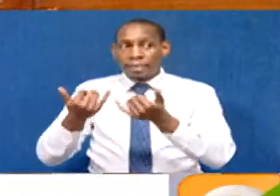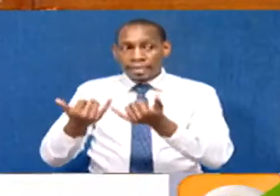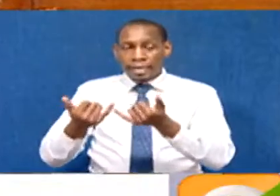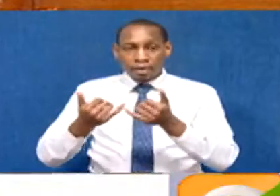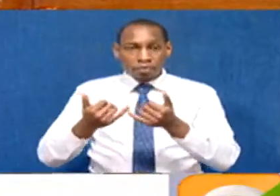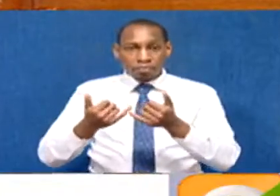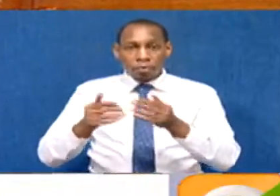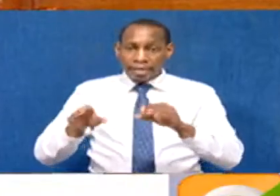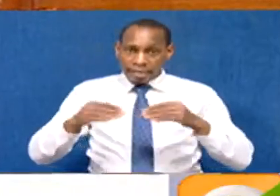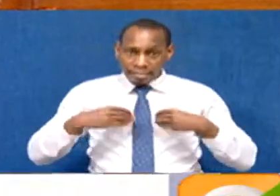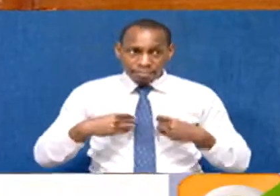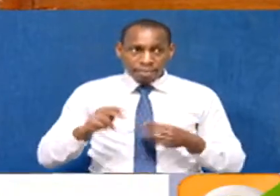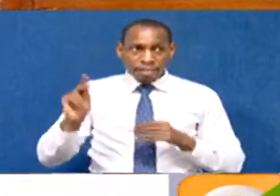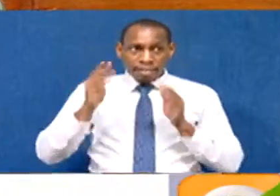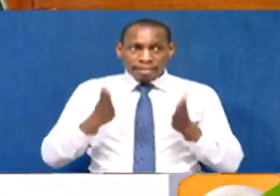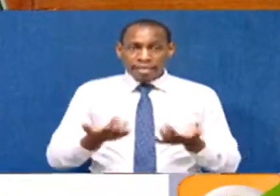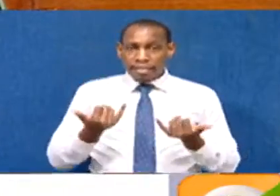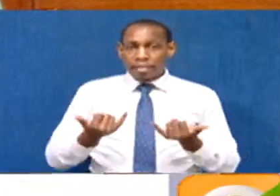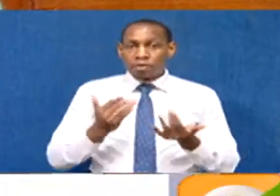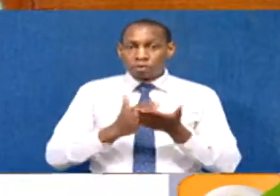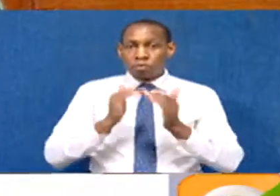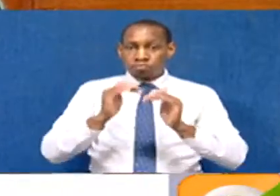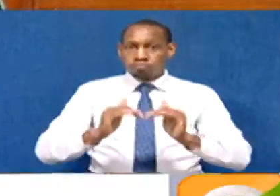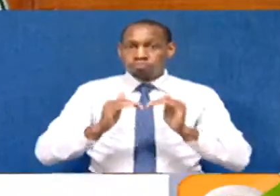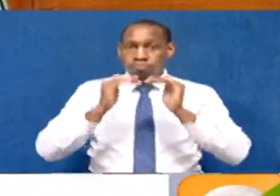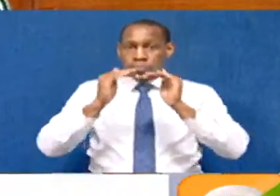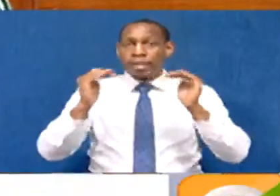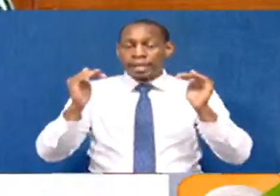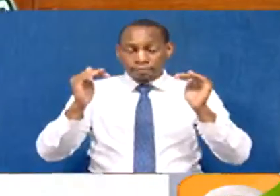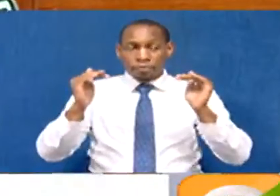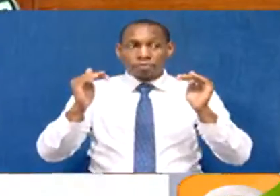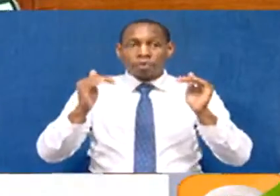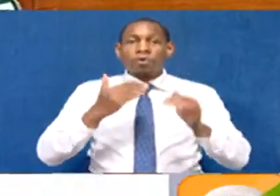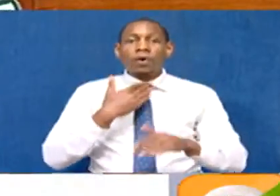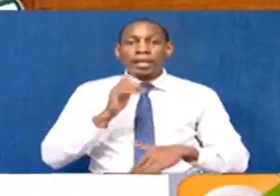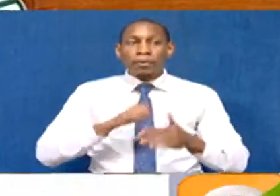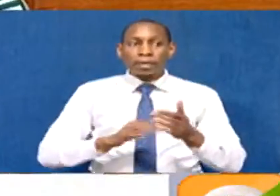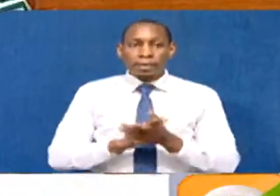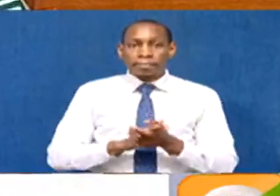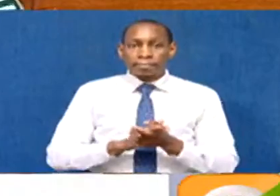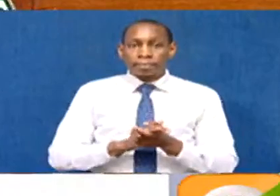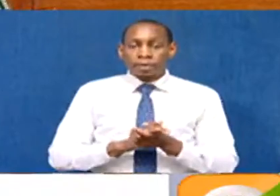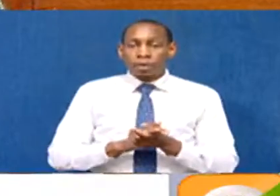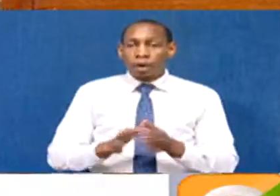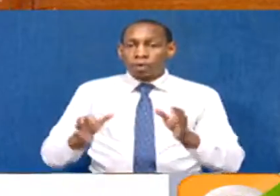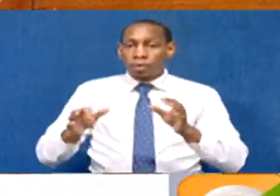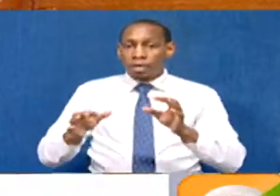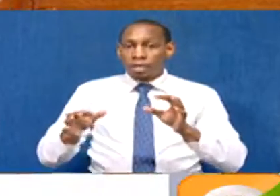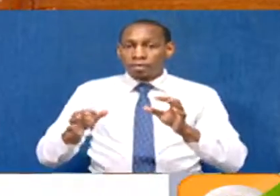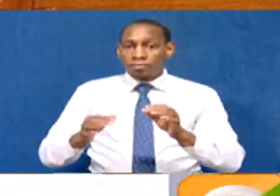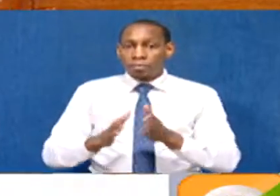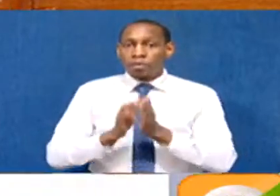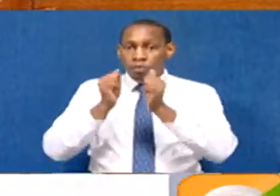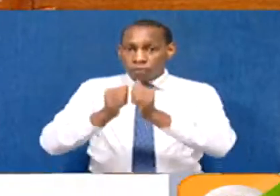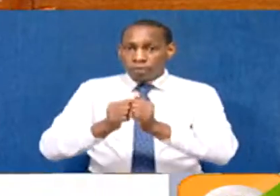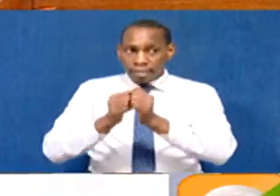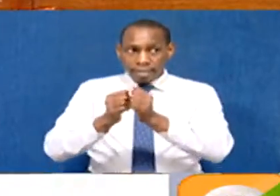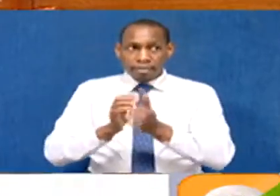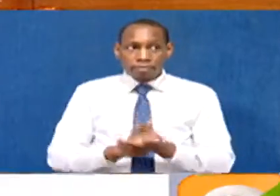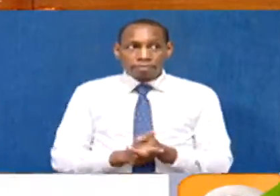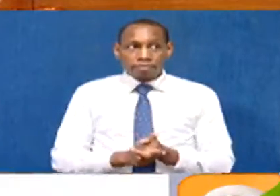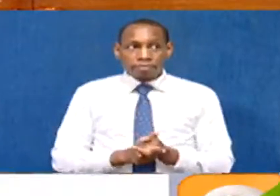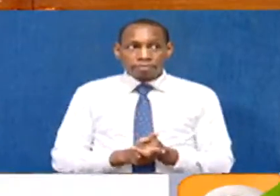follow. You know, Kenyans are at another level now. They want you to go to them. You don't have to be taken